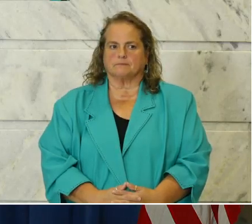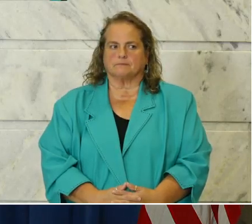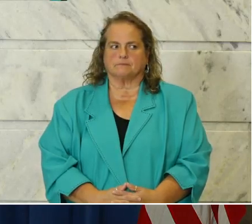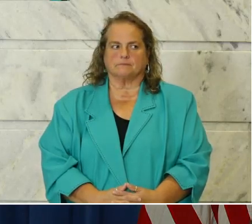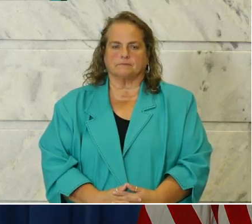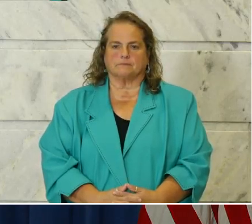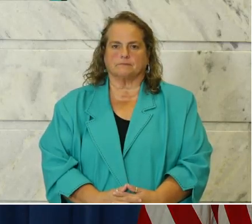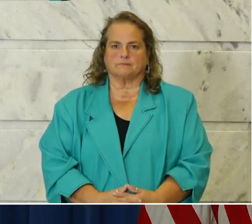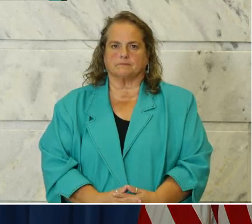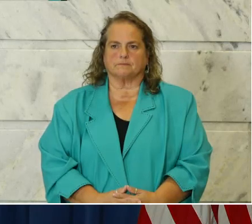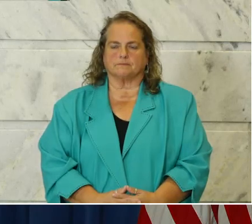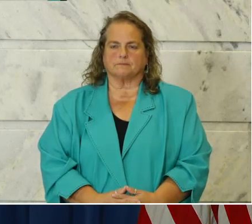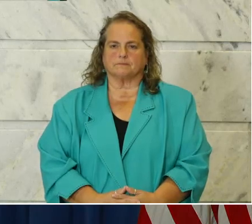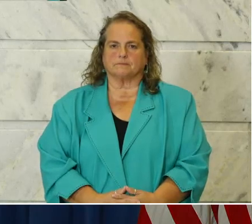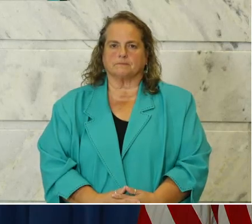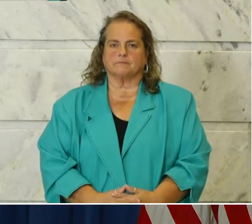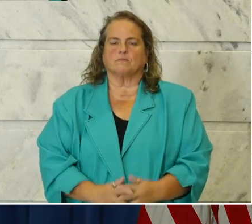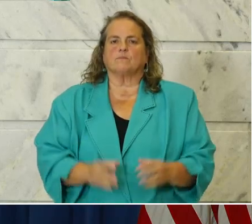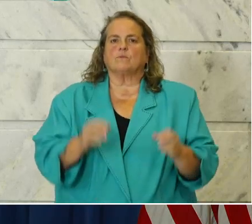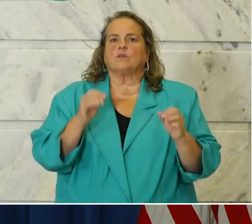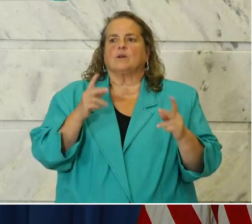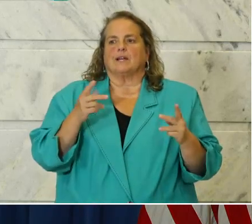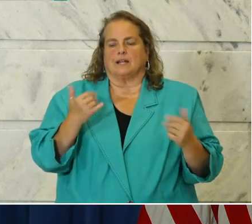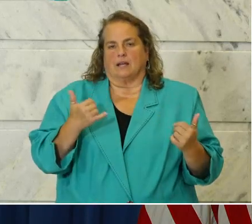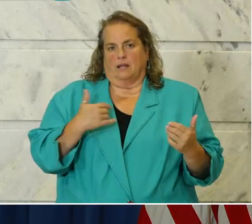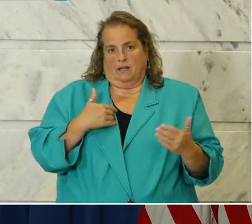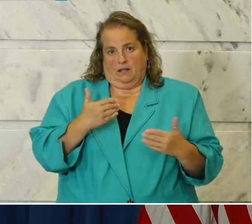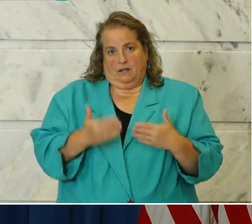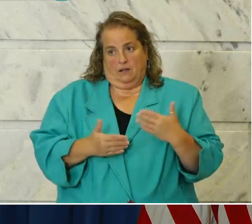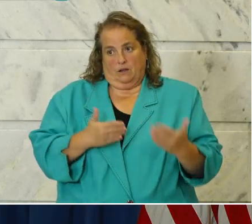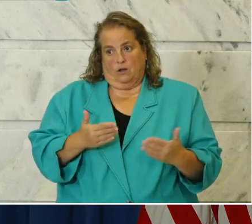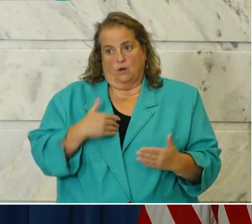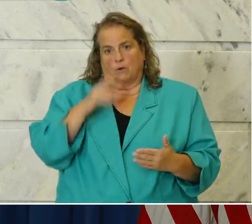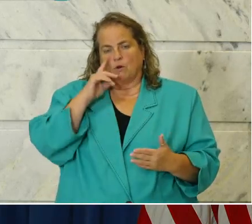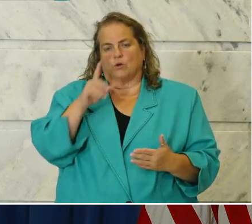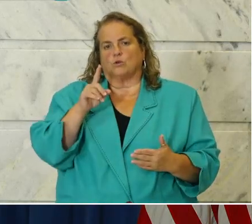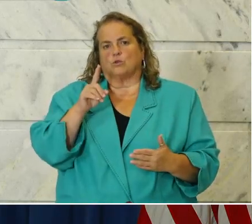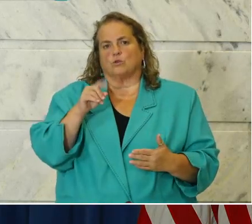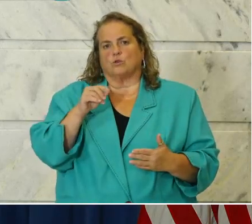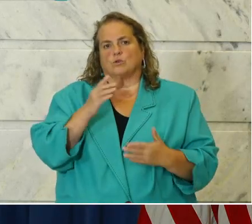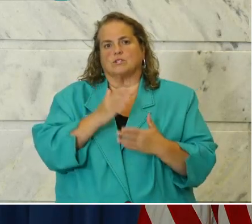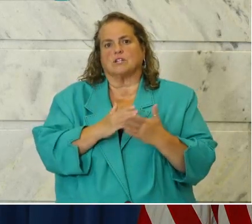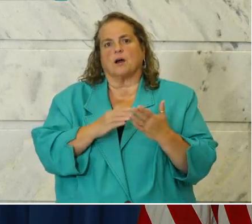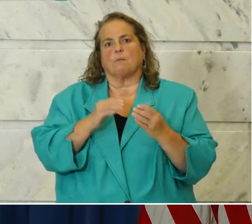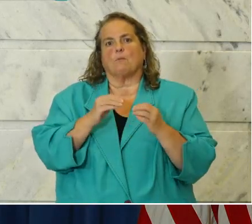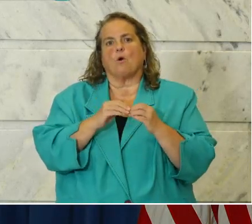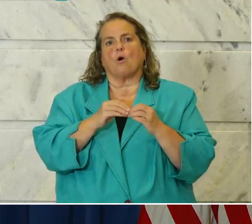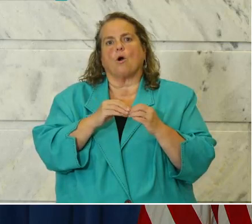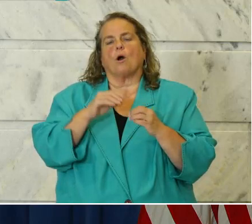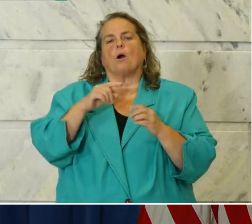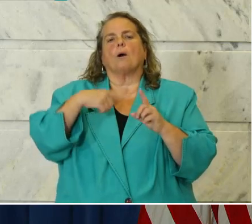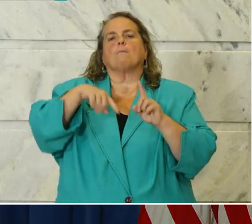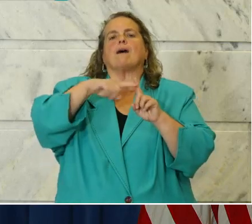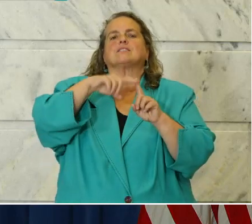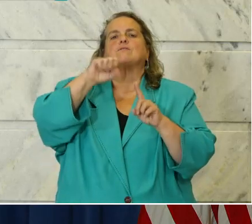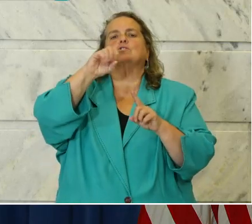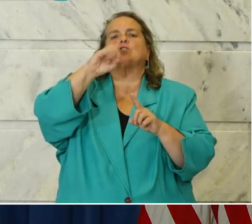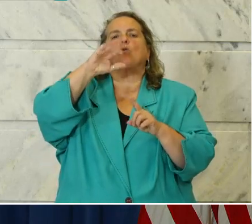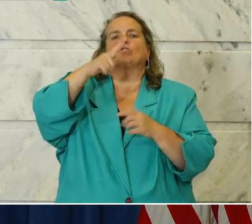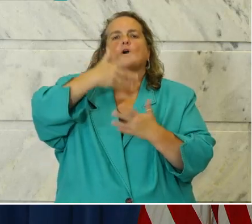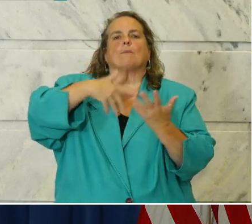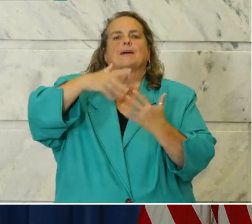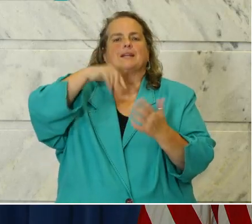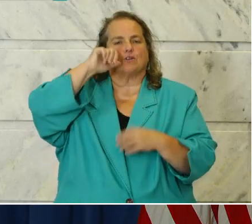All right. We'll just move forward. We'll do some more positive social media tomorrow. But given